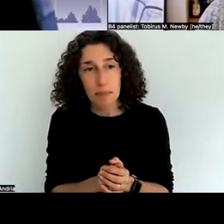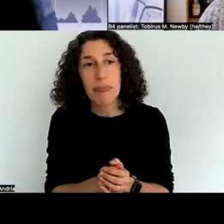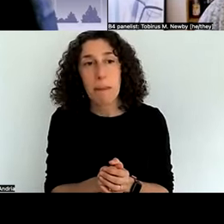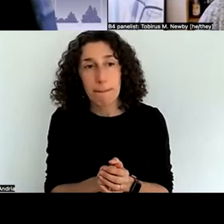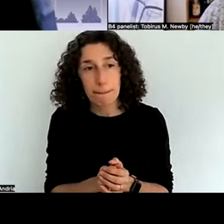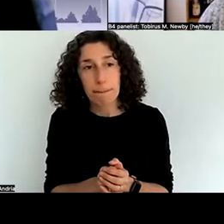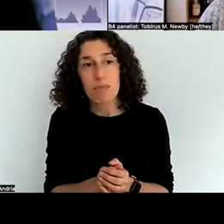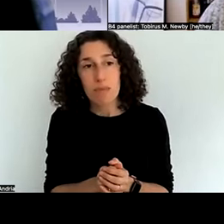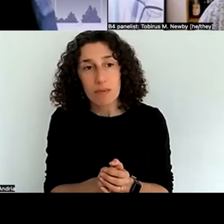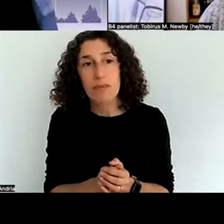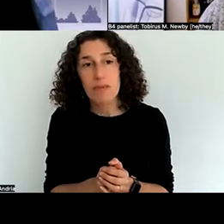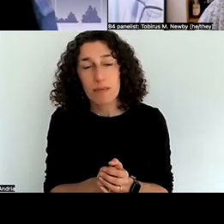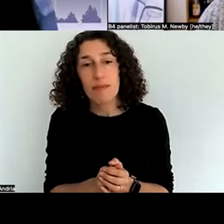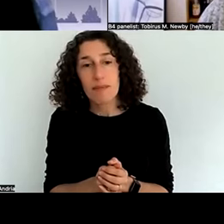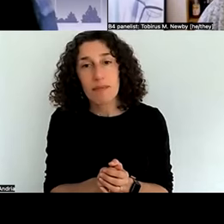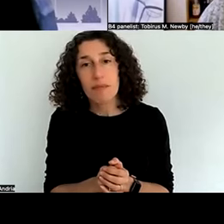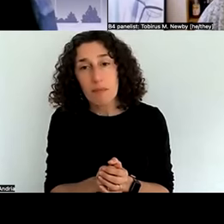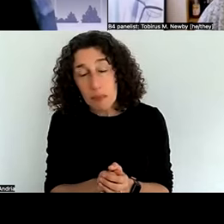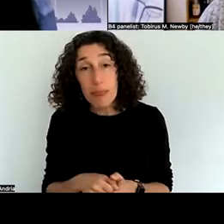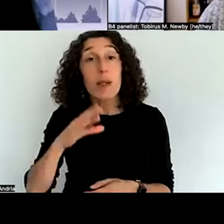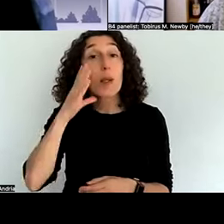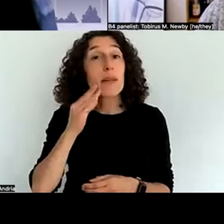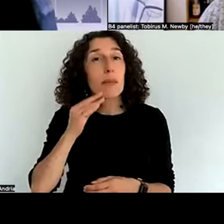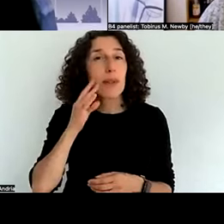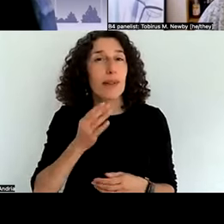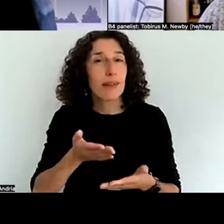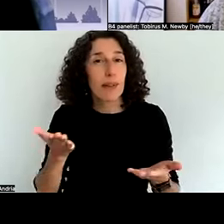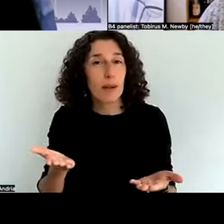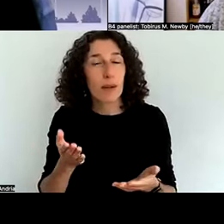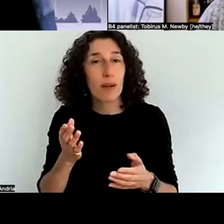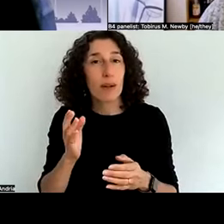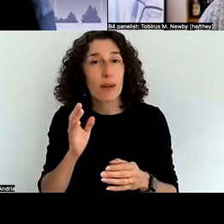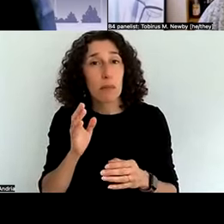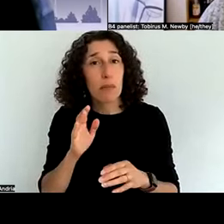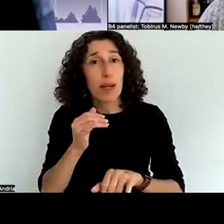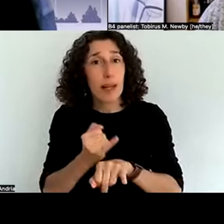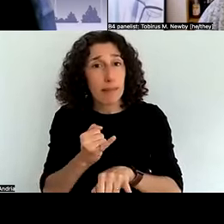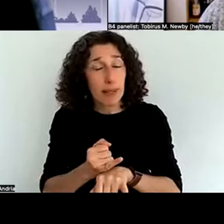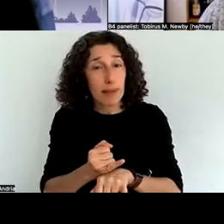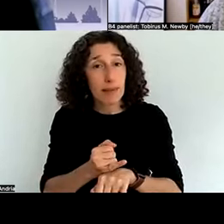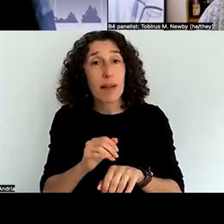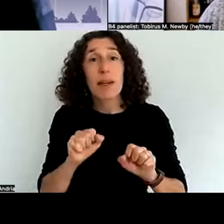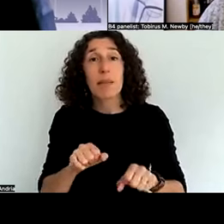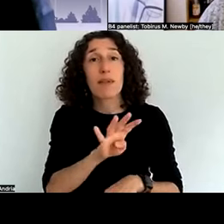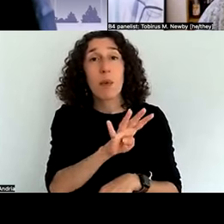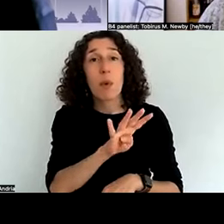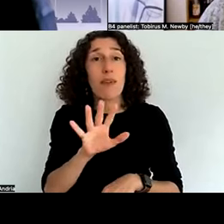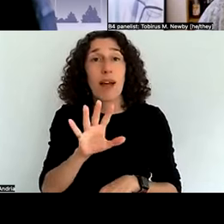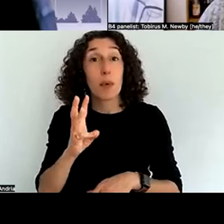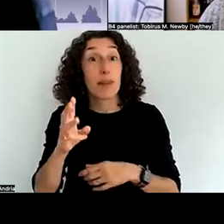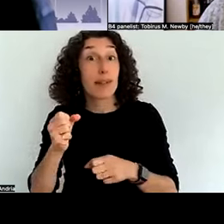are 3, 4, 5, 6 years long typically. And building some of the institutional memory and commitment to that long-term project can be